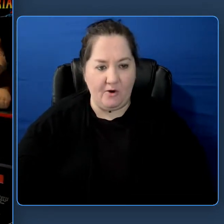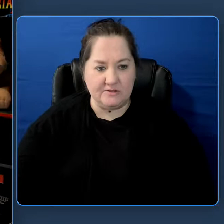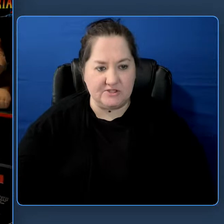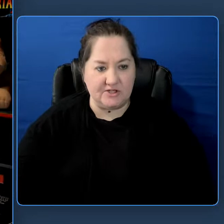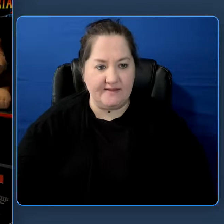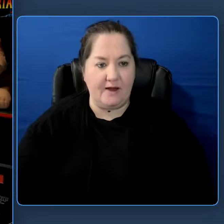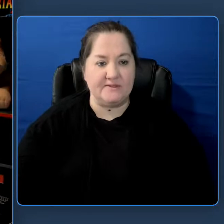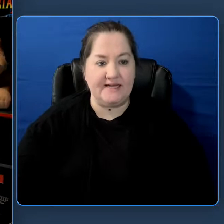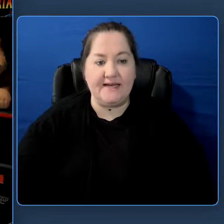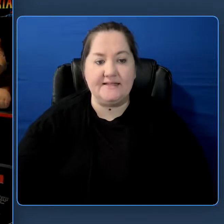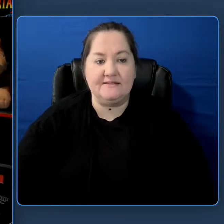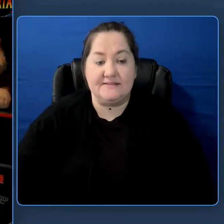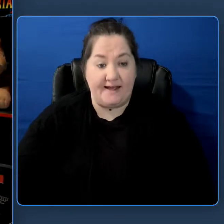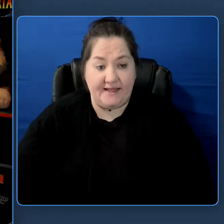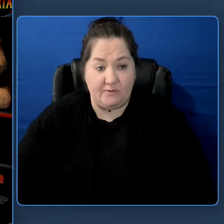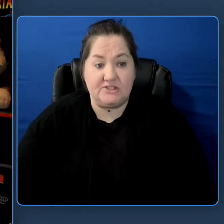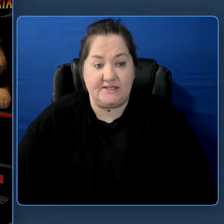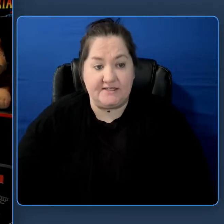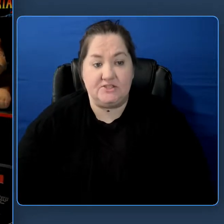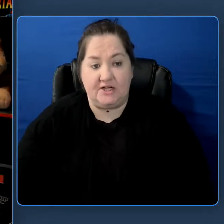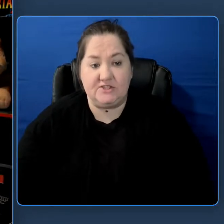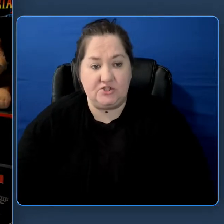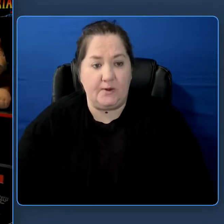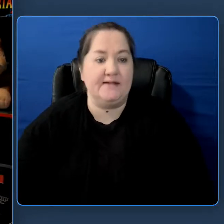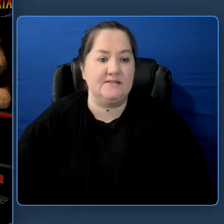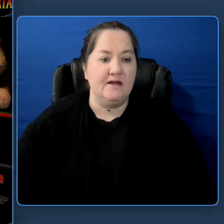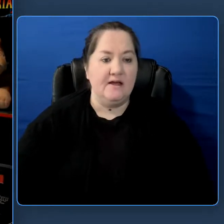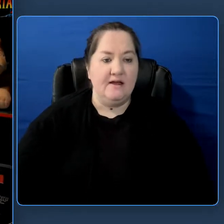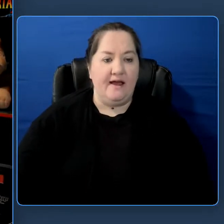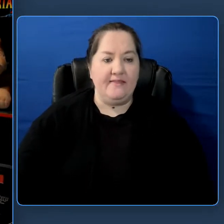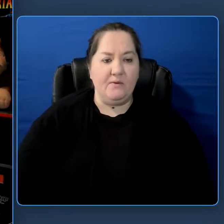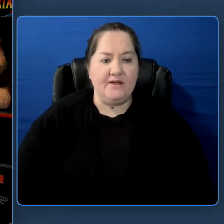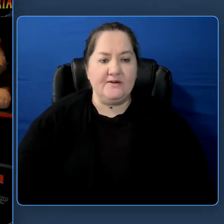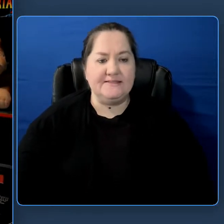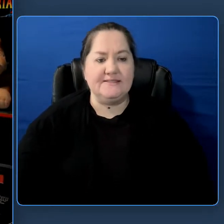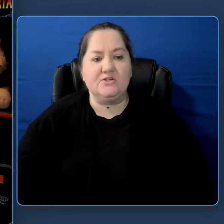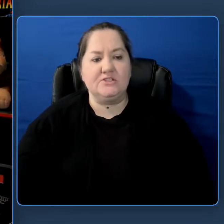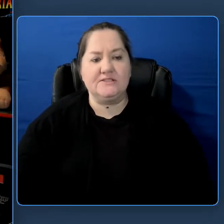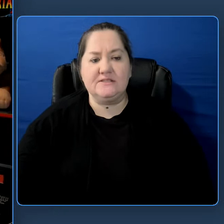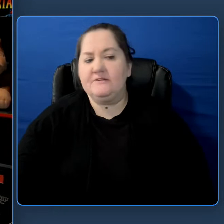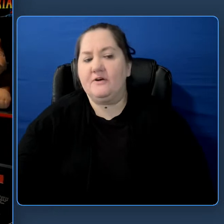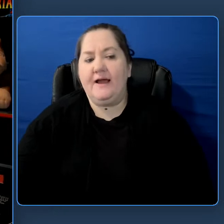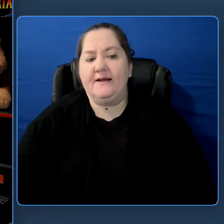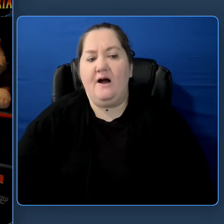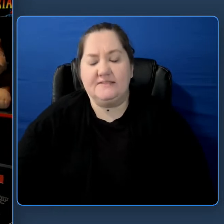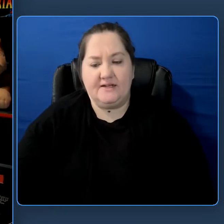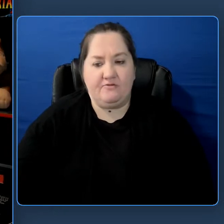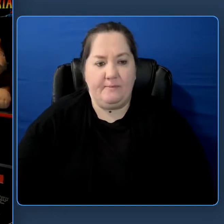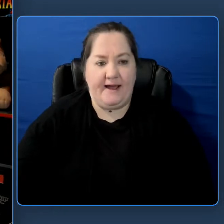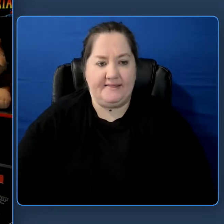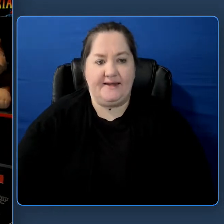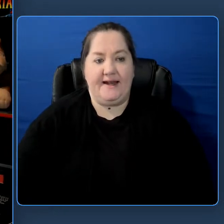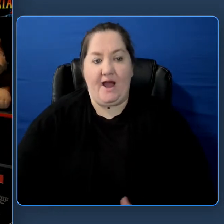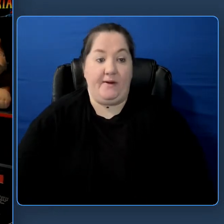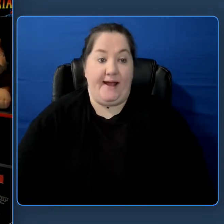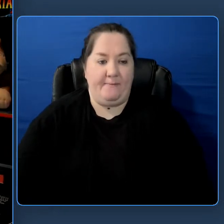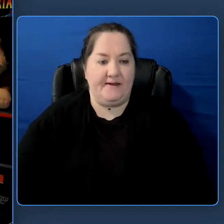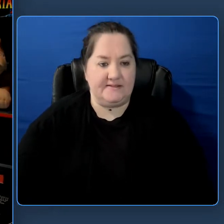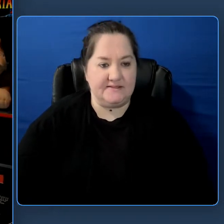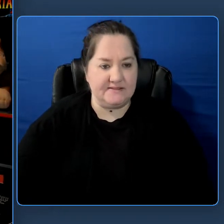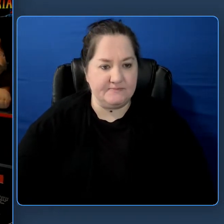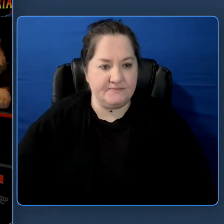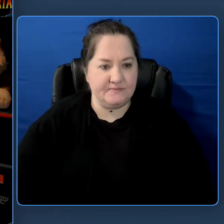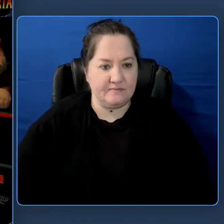that's a great poster. And that was in sign language, in just do it. And that way you consider just the different kind of content from back then and